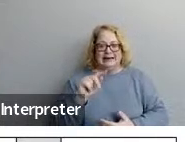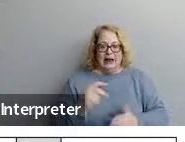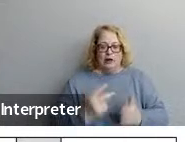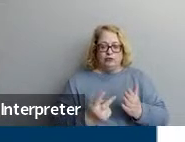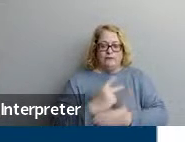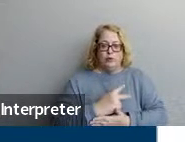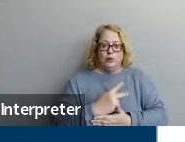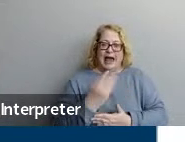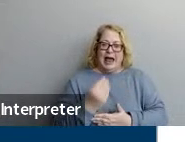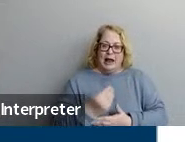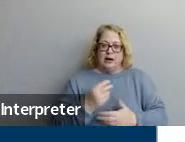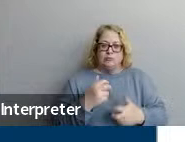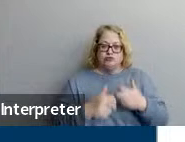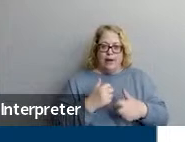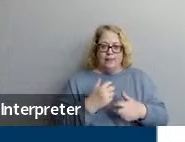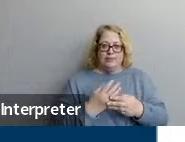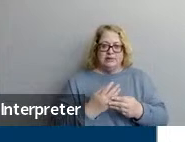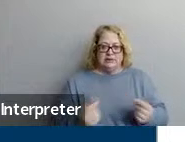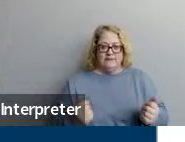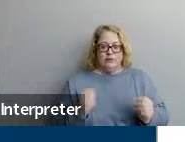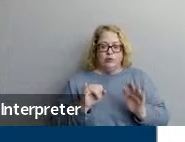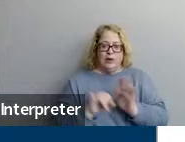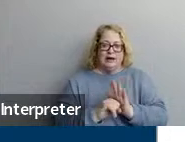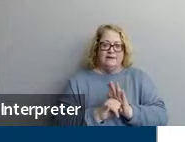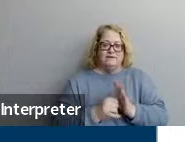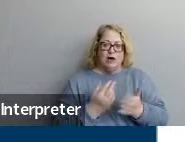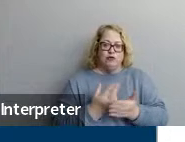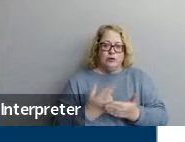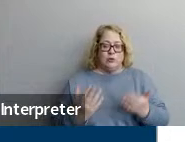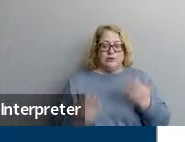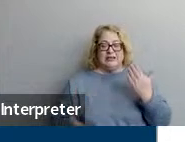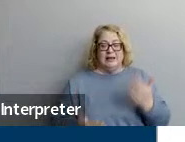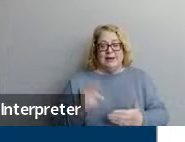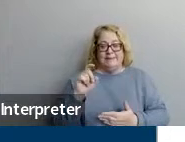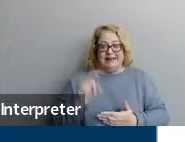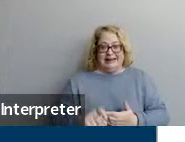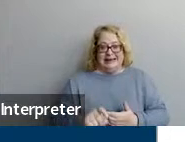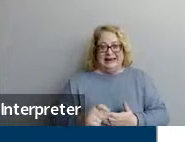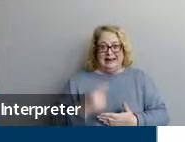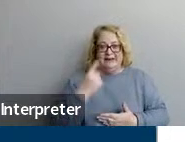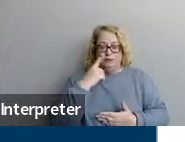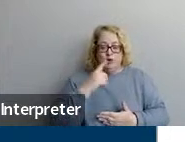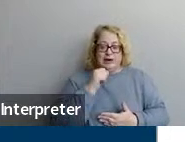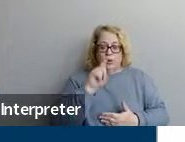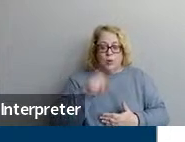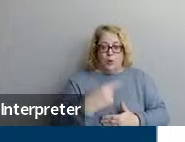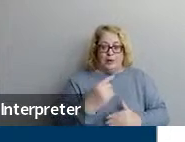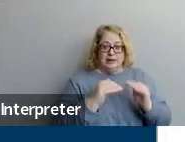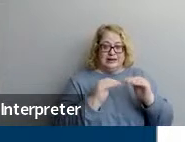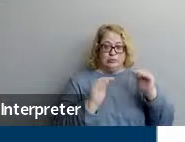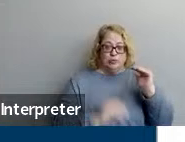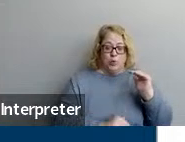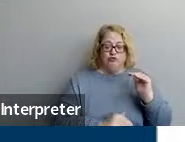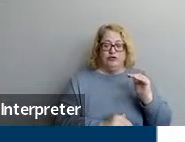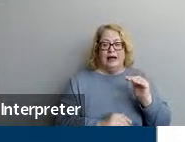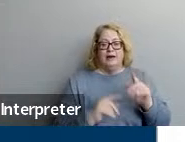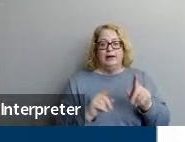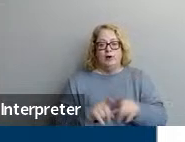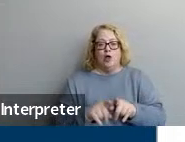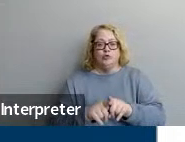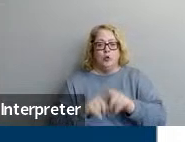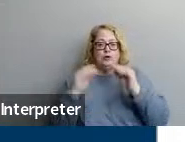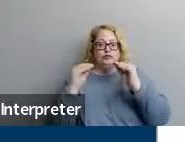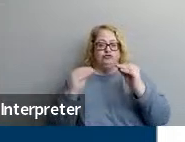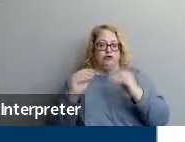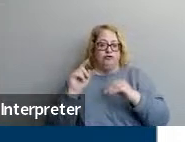solving to identify resources that may be needed to address not only disproportionality, but instructional needs of